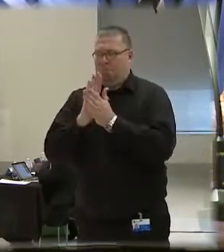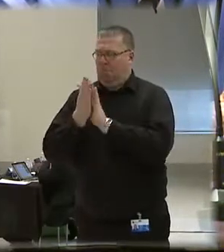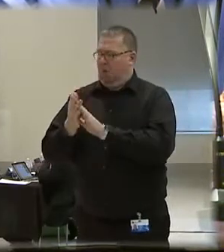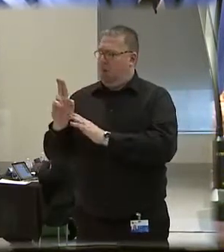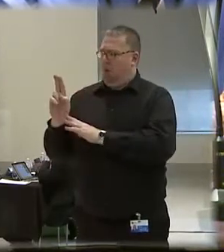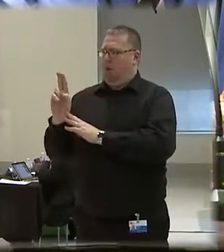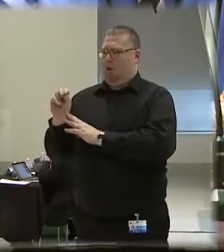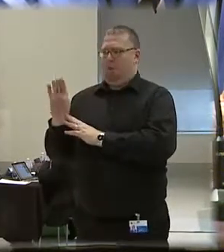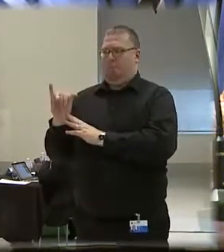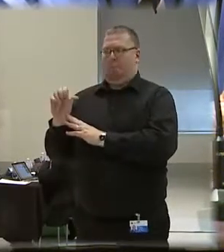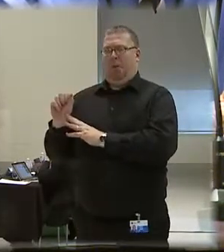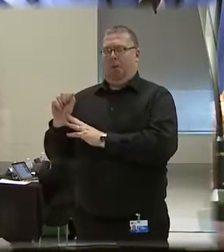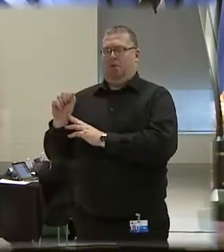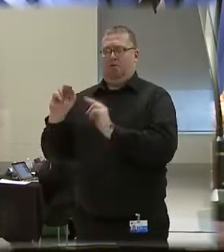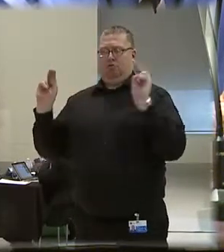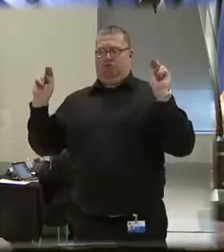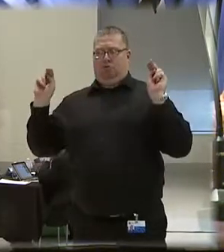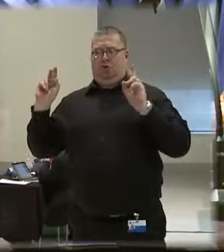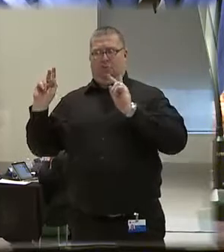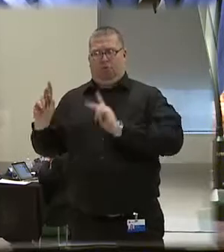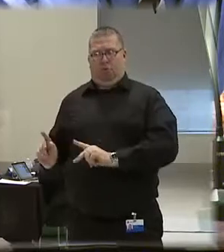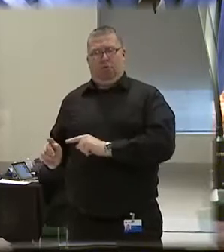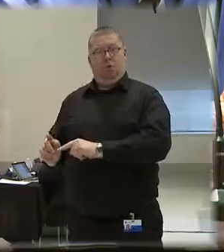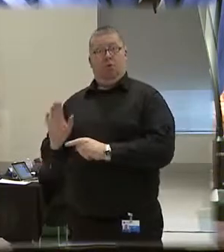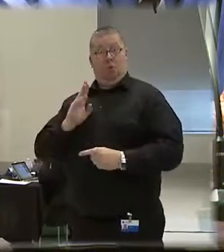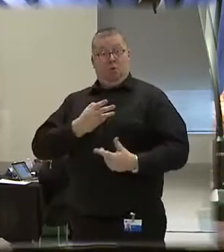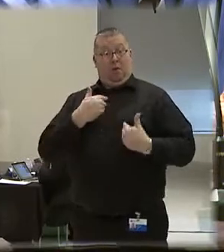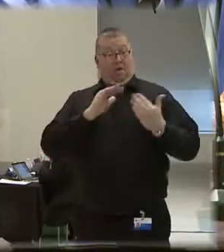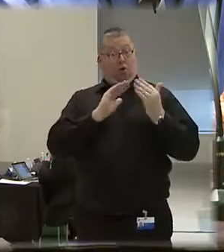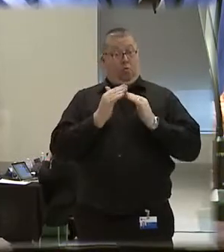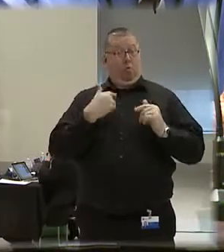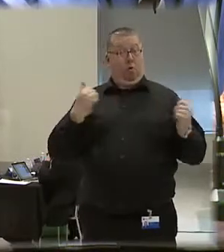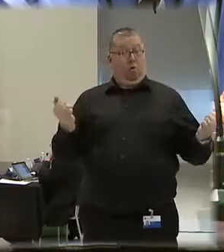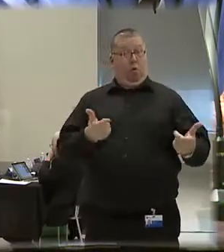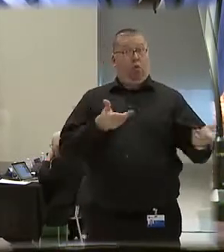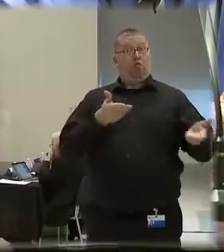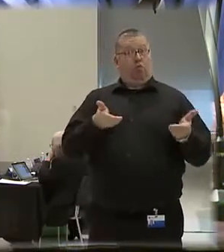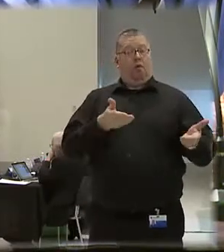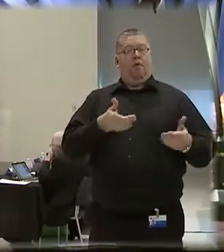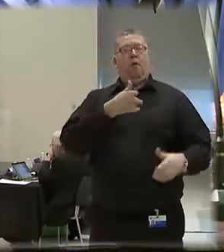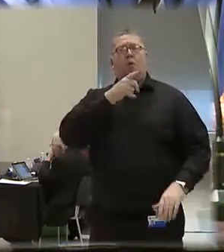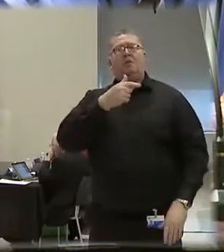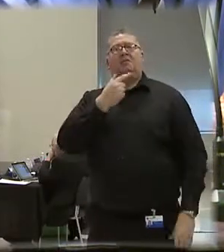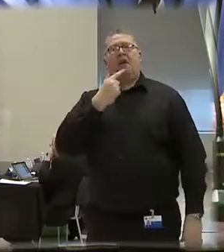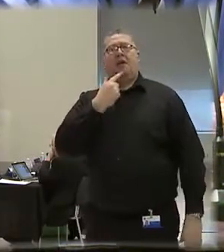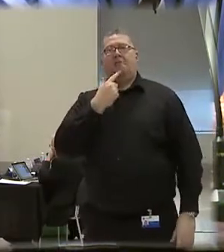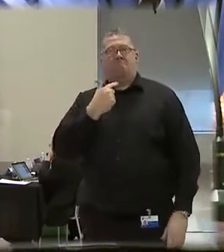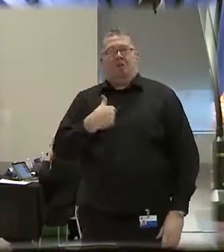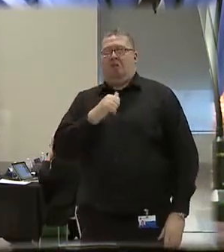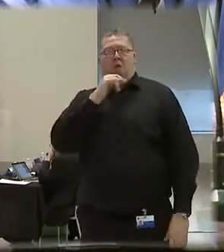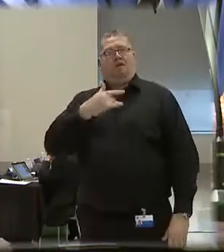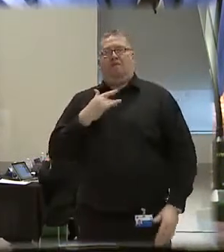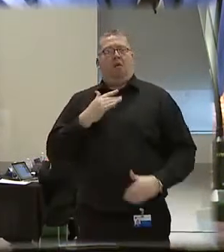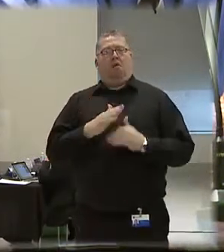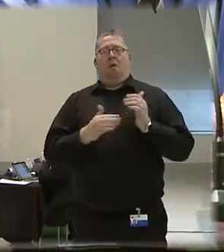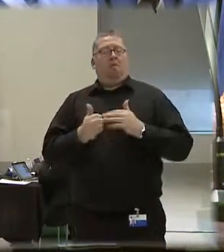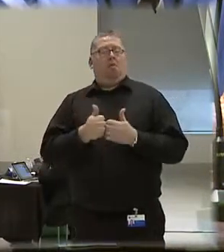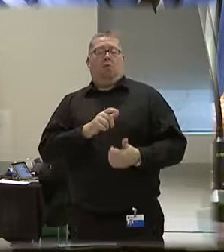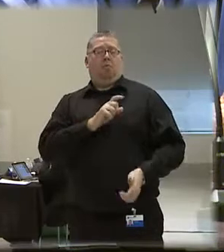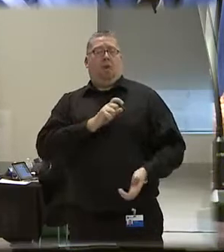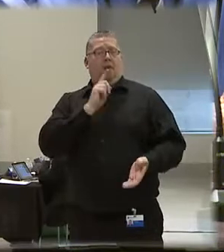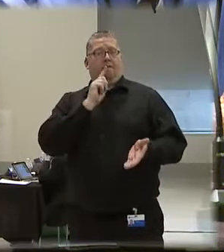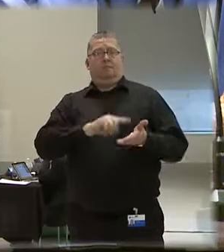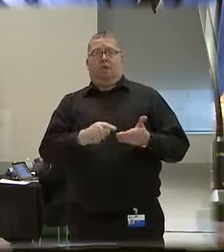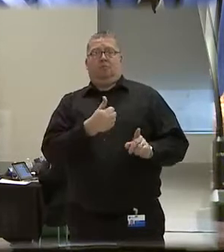persons? Because if we have a community, which we all serve, who are saying that I don't feel comfortable with police